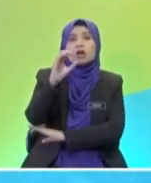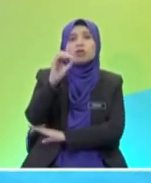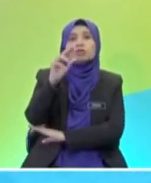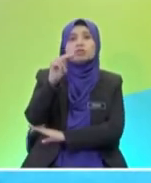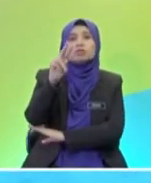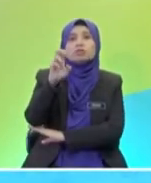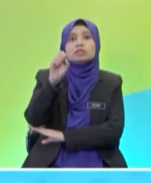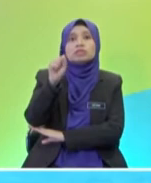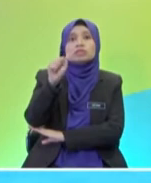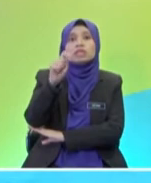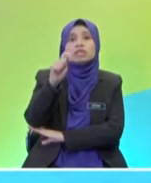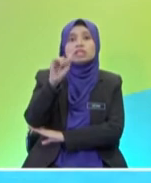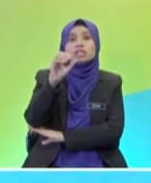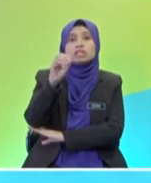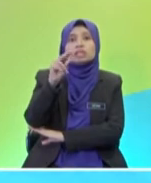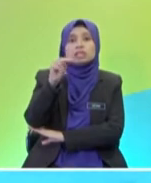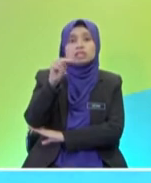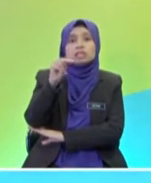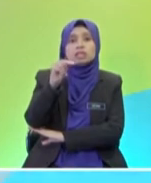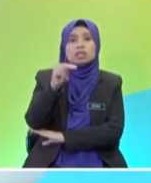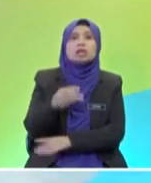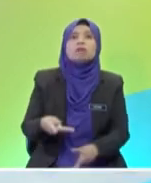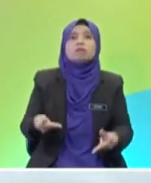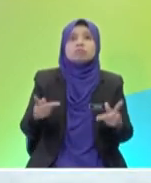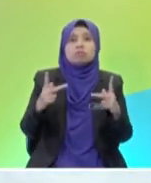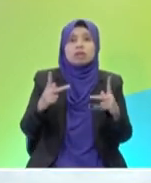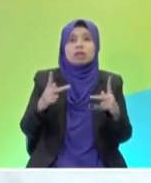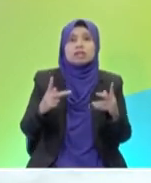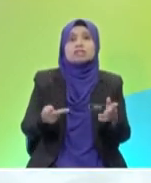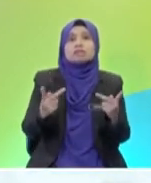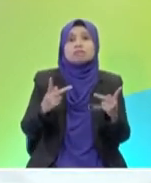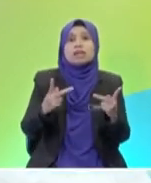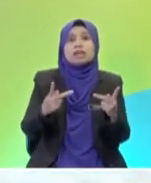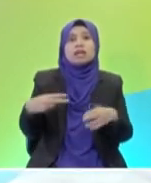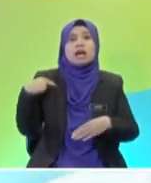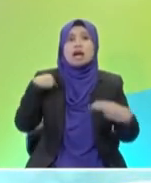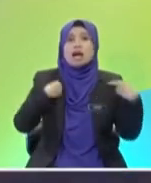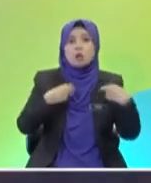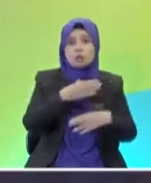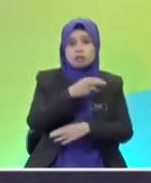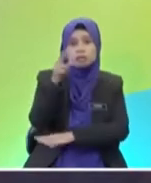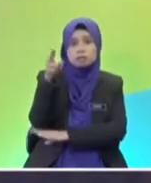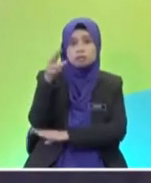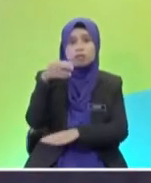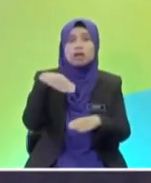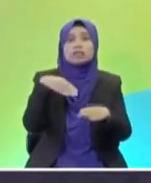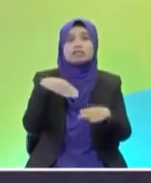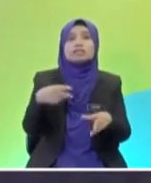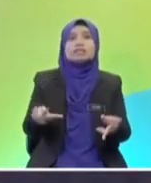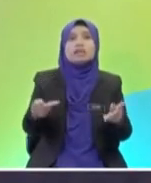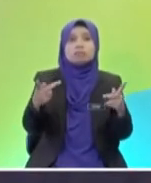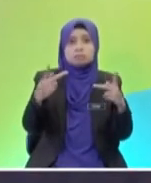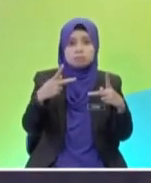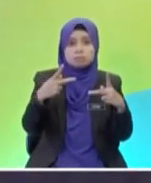meaning means returning animals and plants to their natural condition. Returning them to the